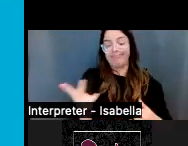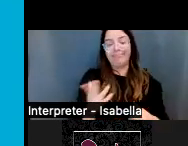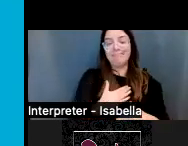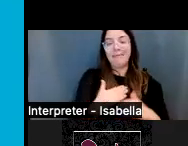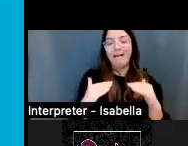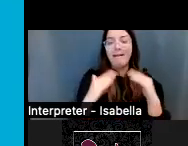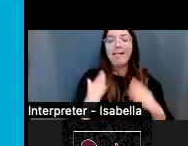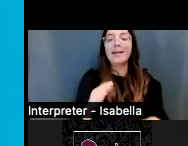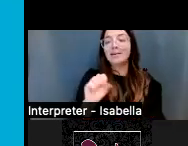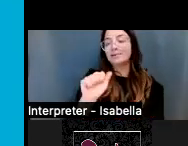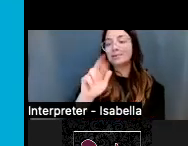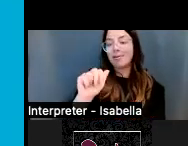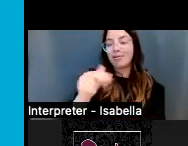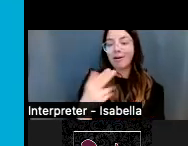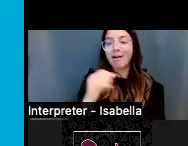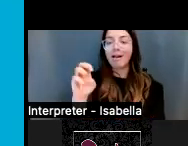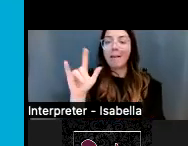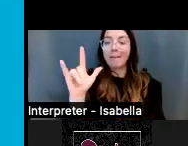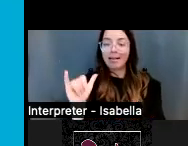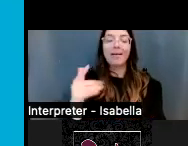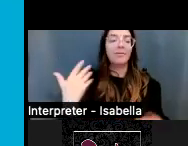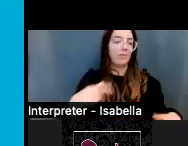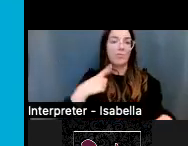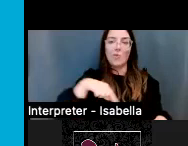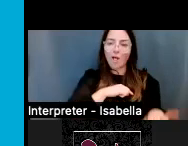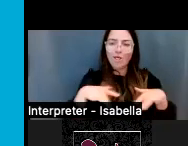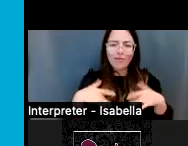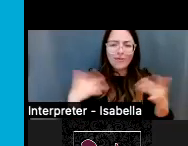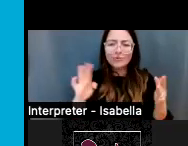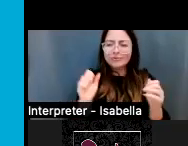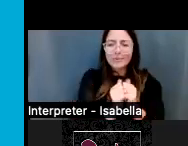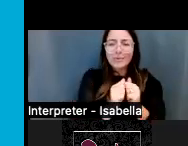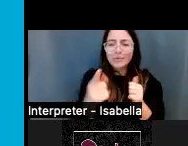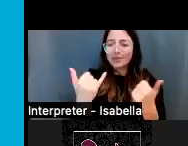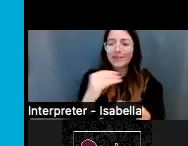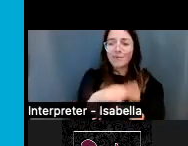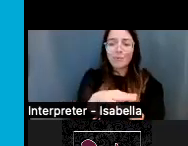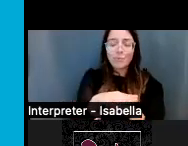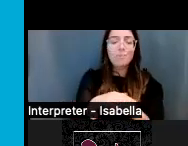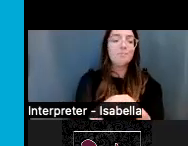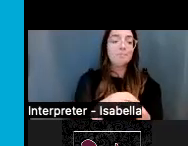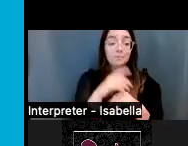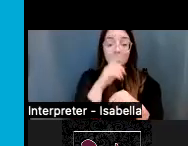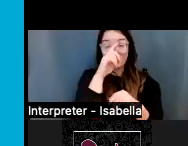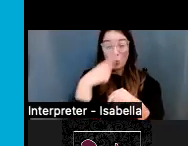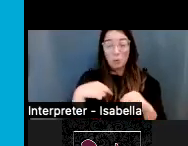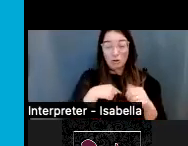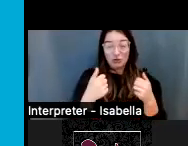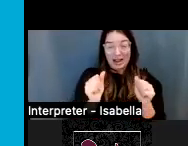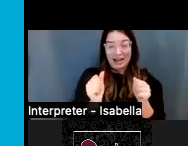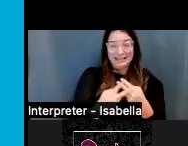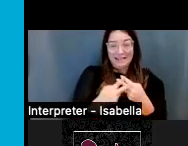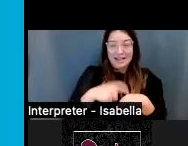thrilled to be with you this afternoon. And we're trying to save some time at the end of the presentation